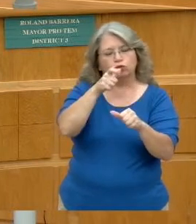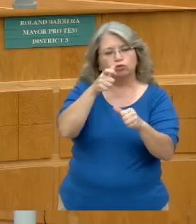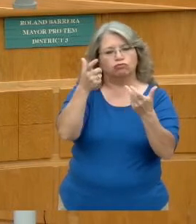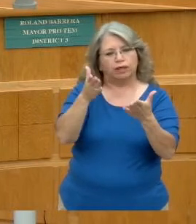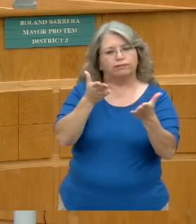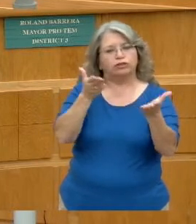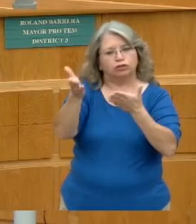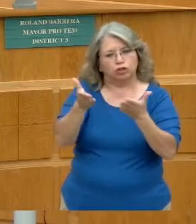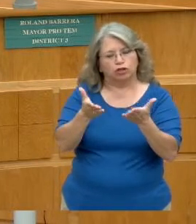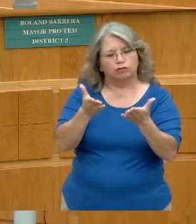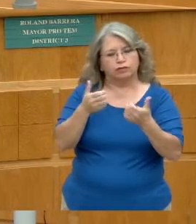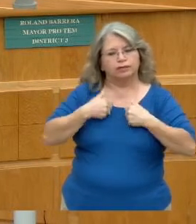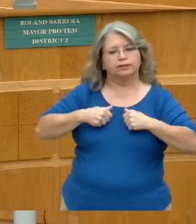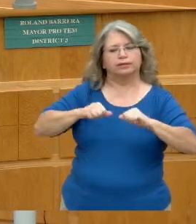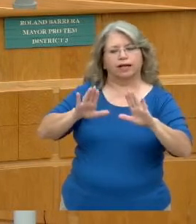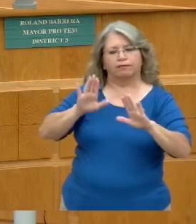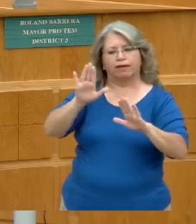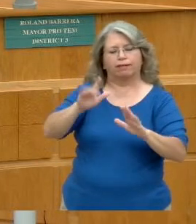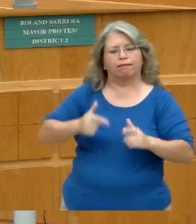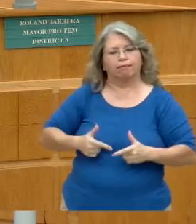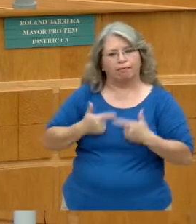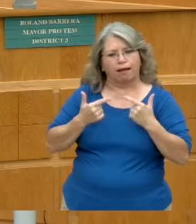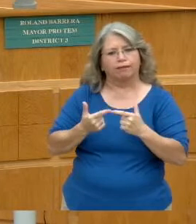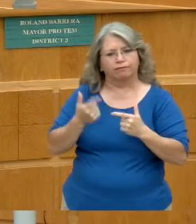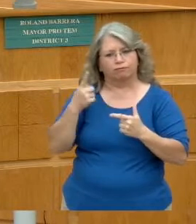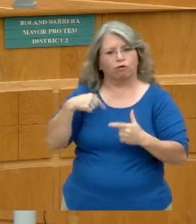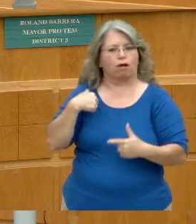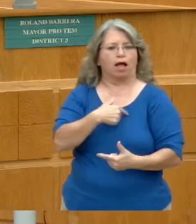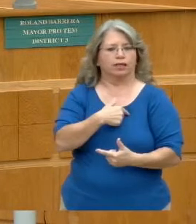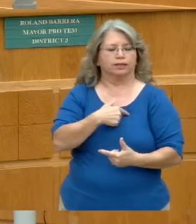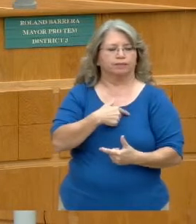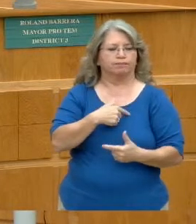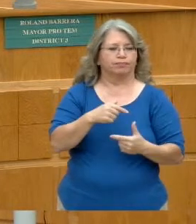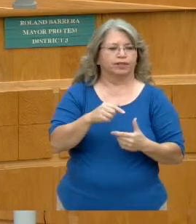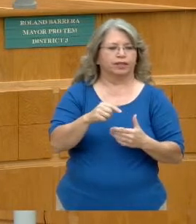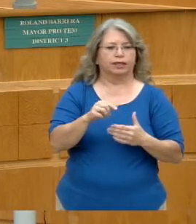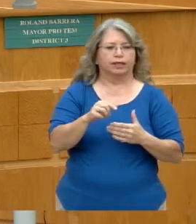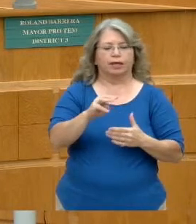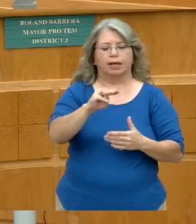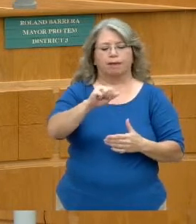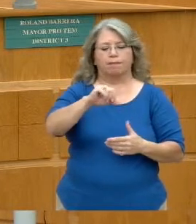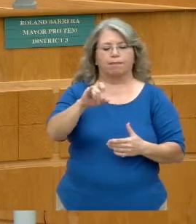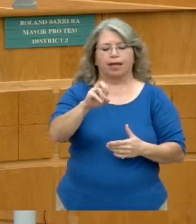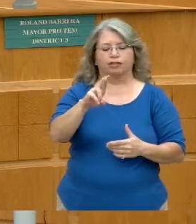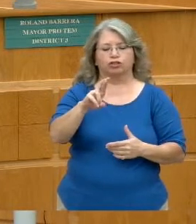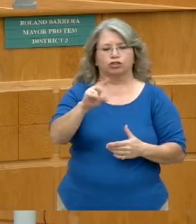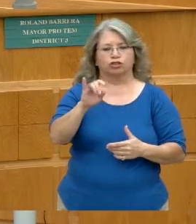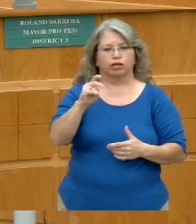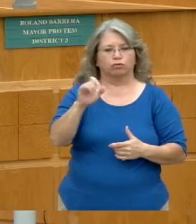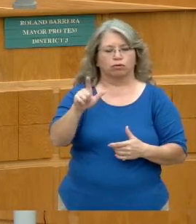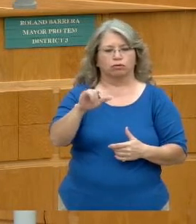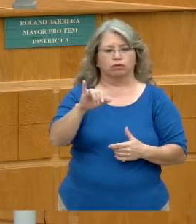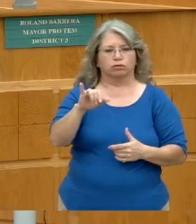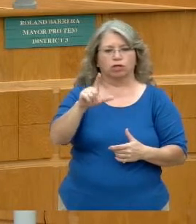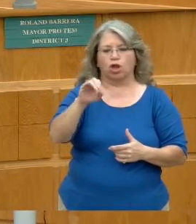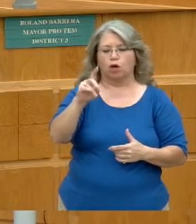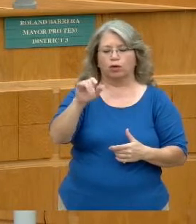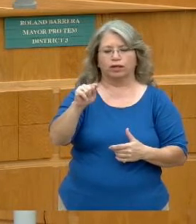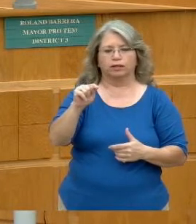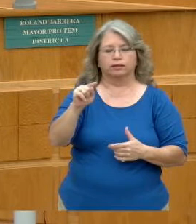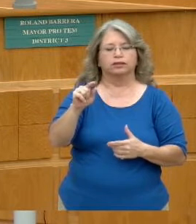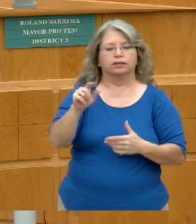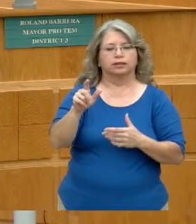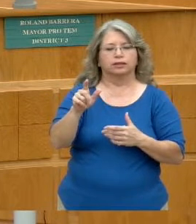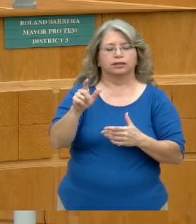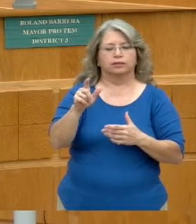us. Major General John Logan was a leader and hero of the Civil War for the North,